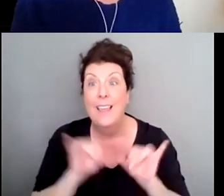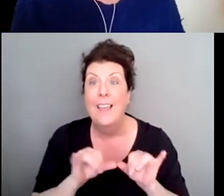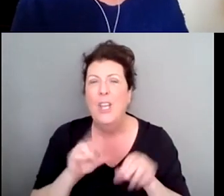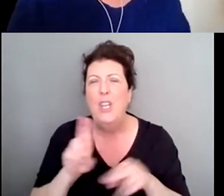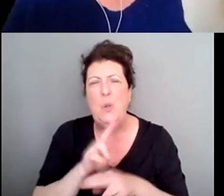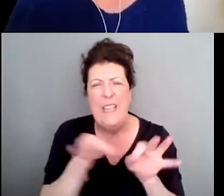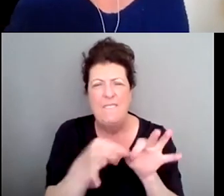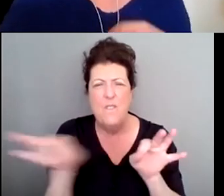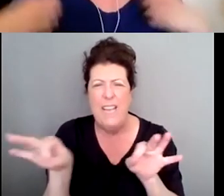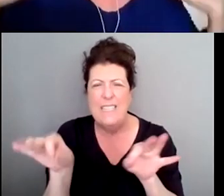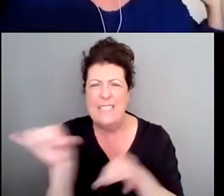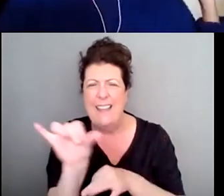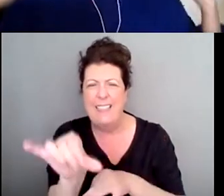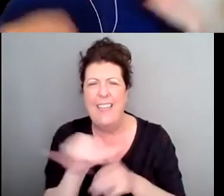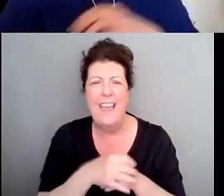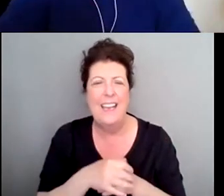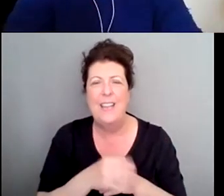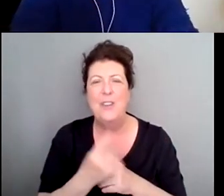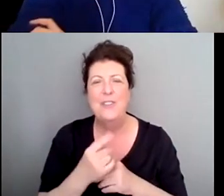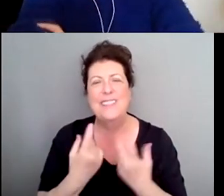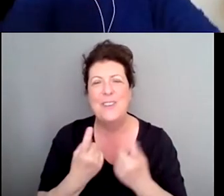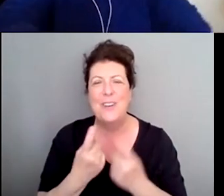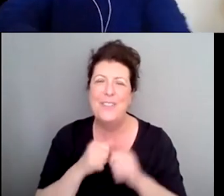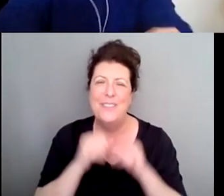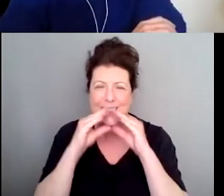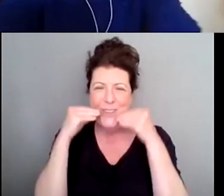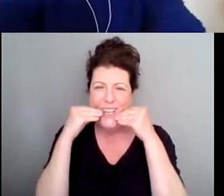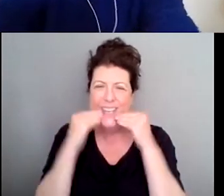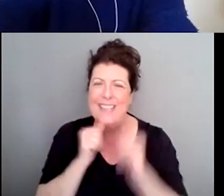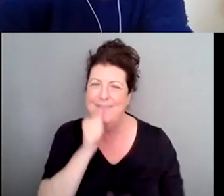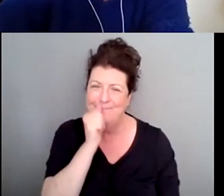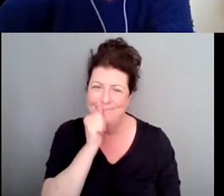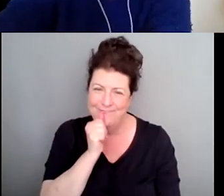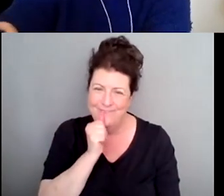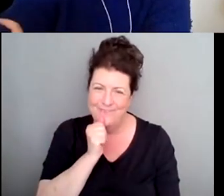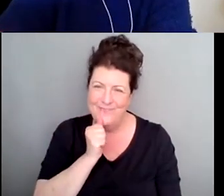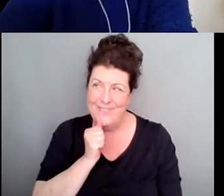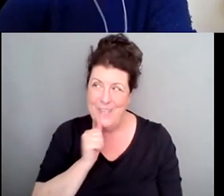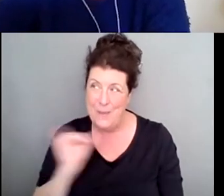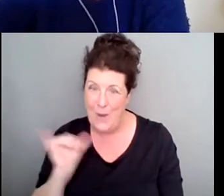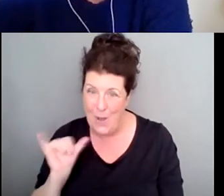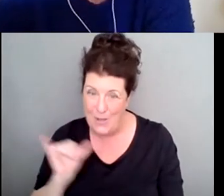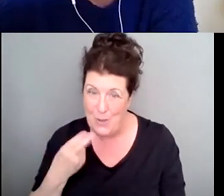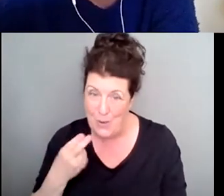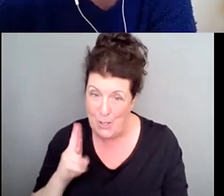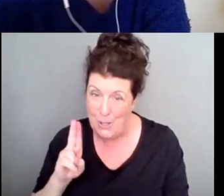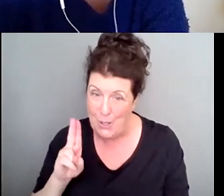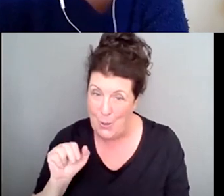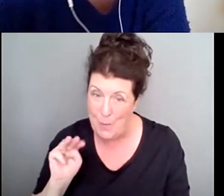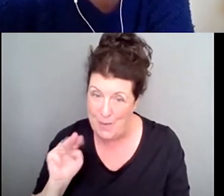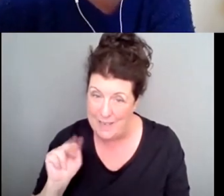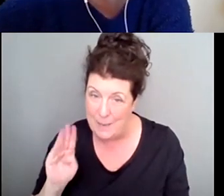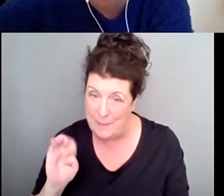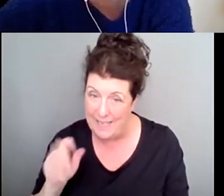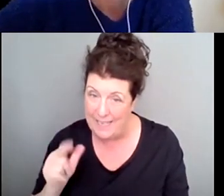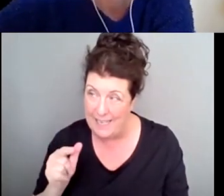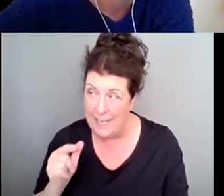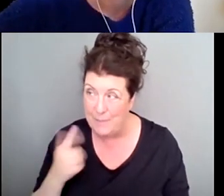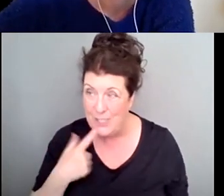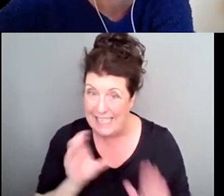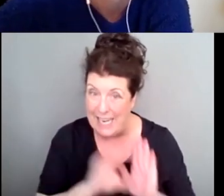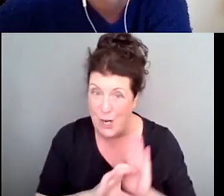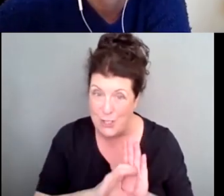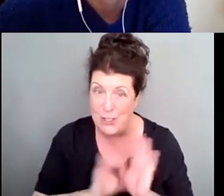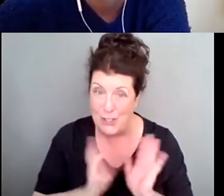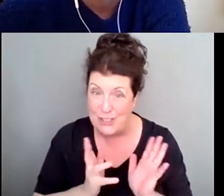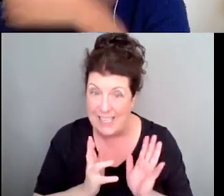that. And you just kind of grin and say like, but also, you know, a human being like a character, right? Like we're going to get dig a little deeper than, than